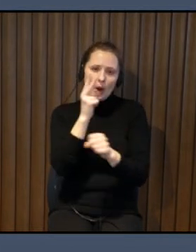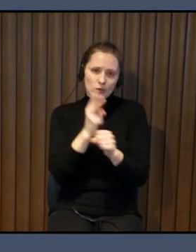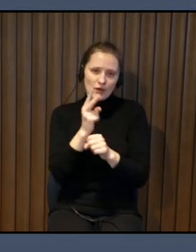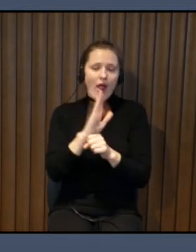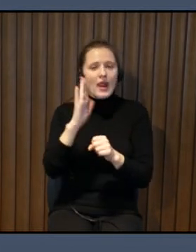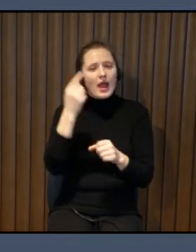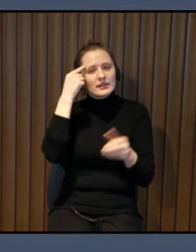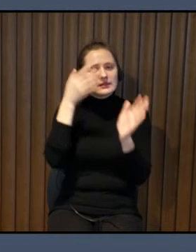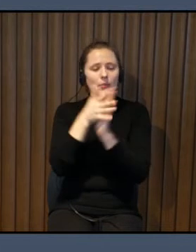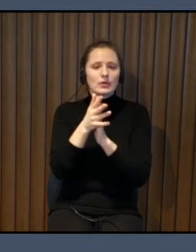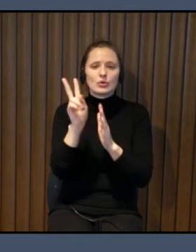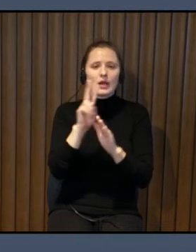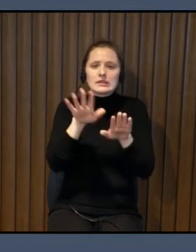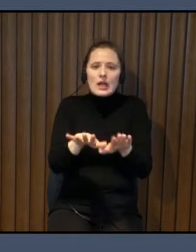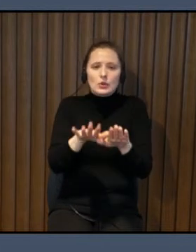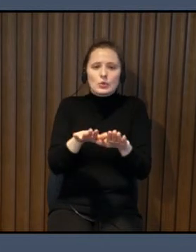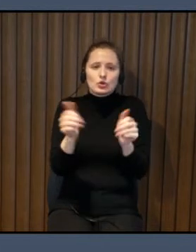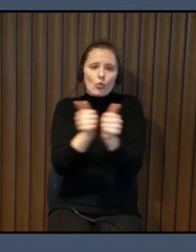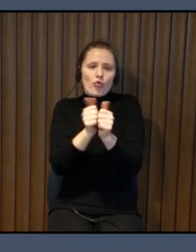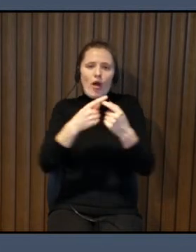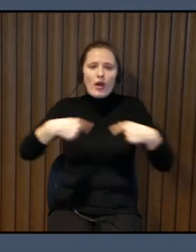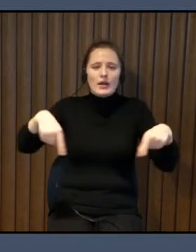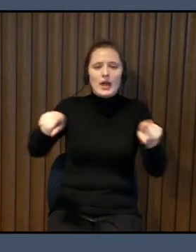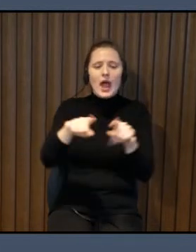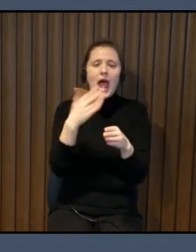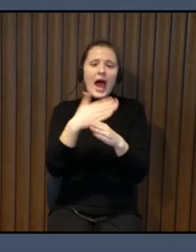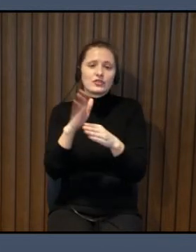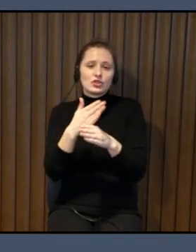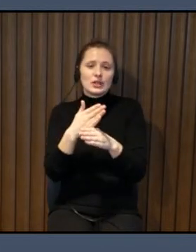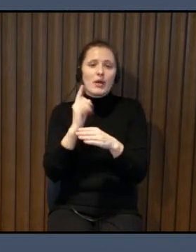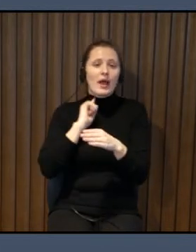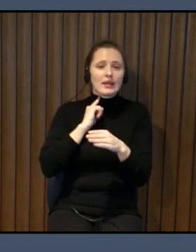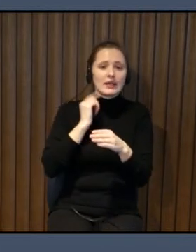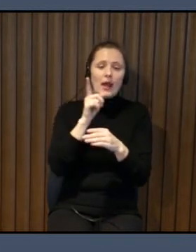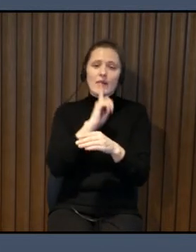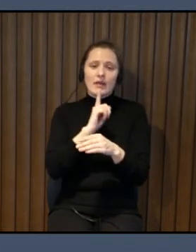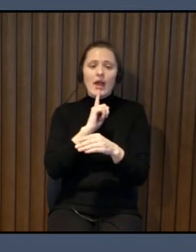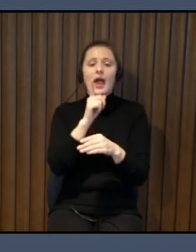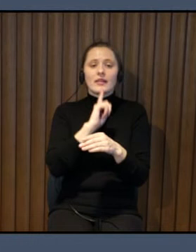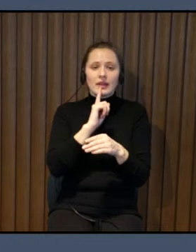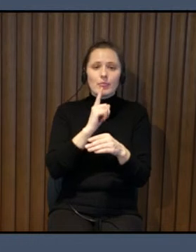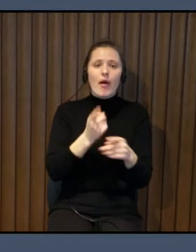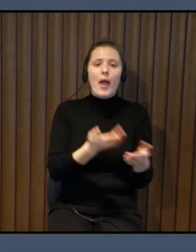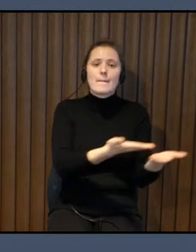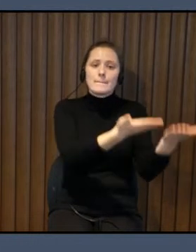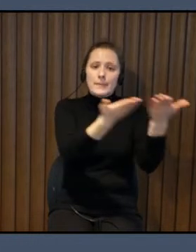in some places they are placing this display of Braille map.